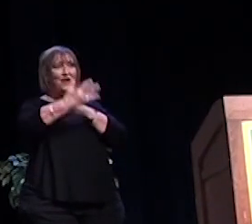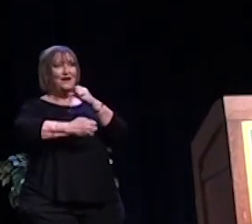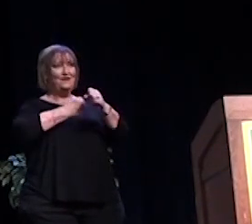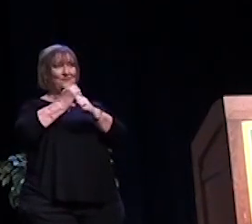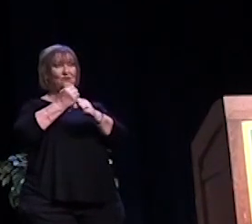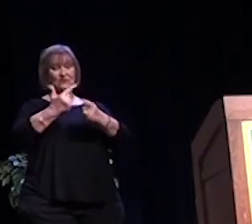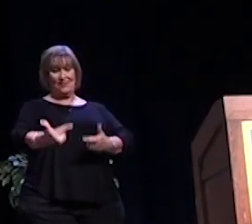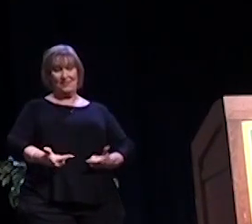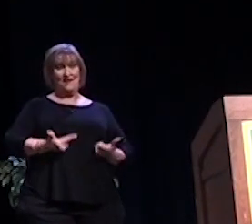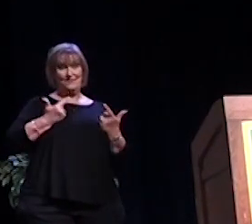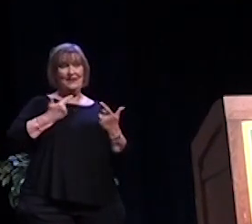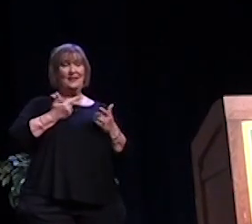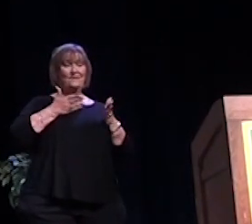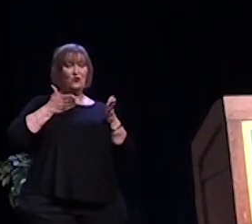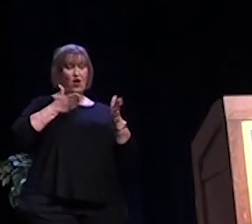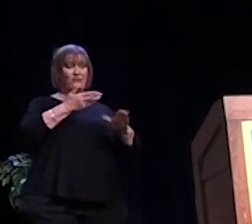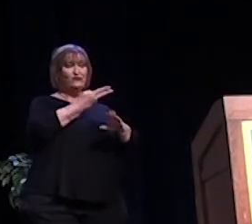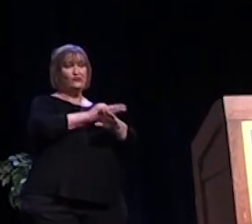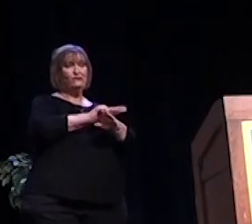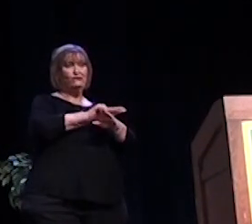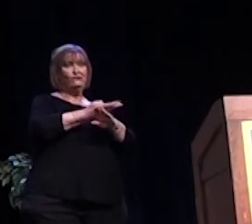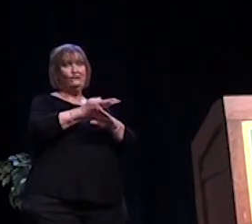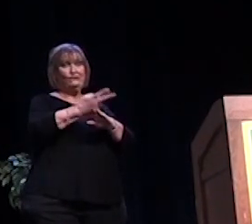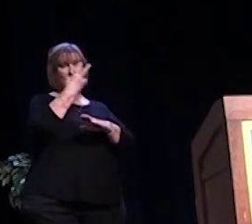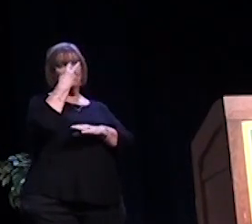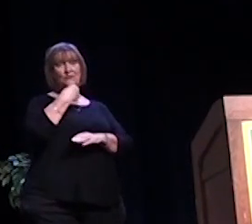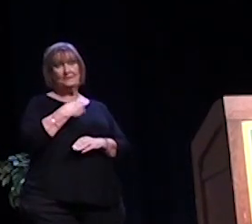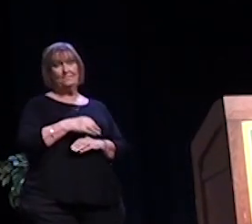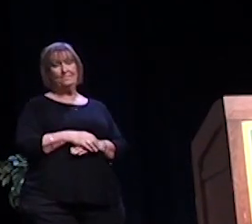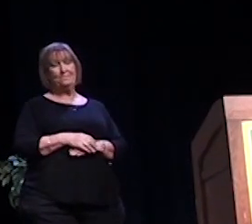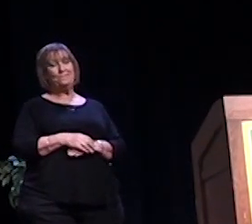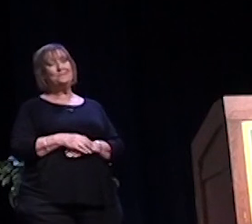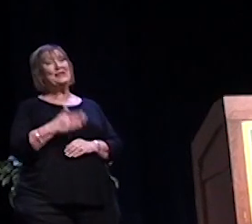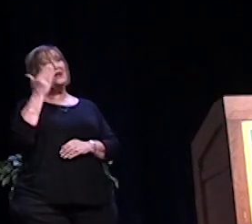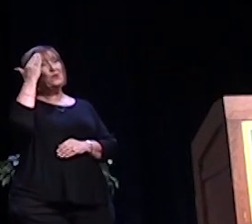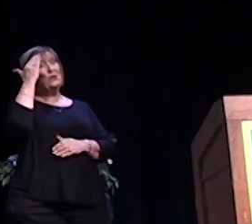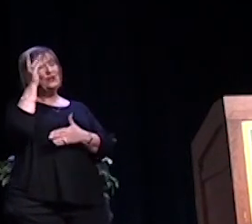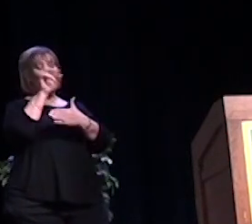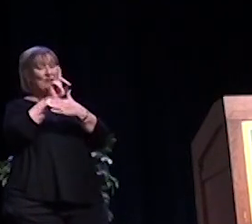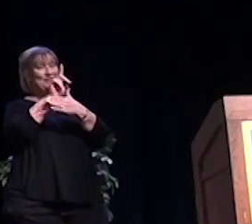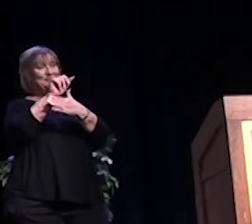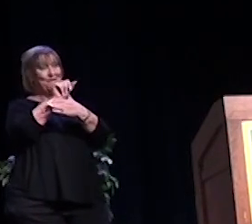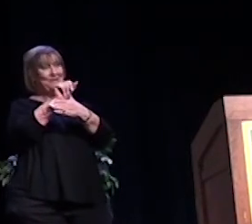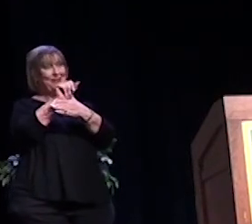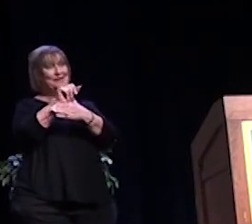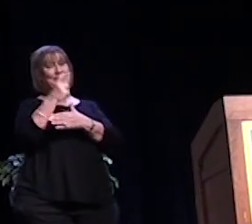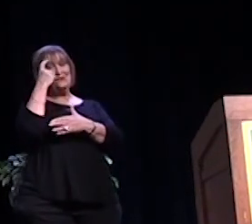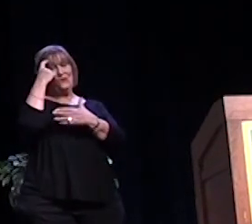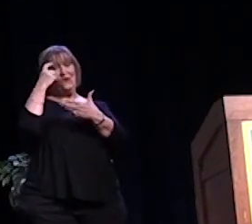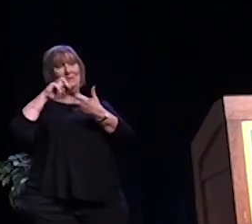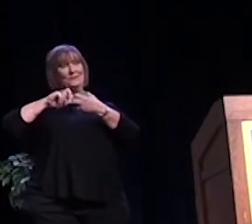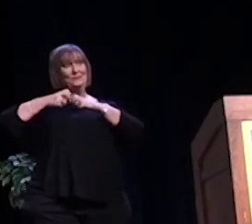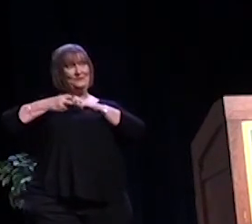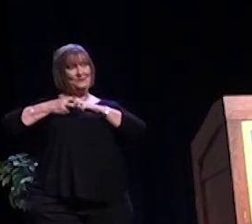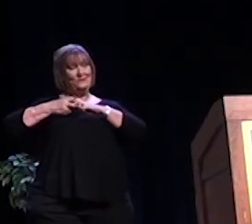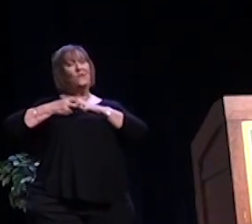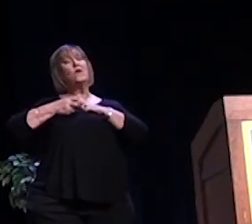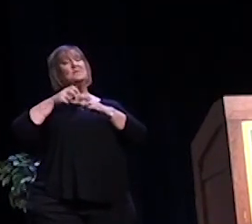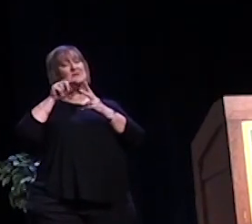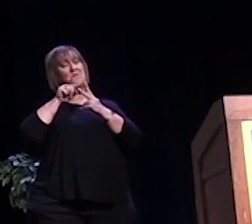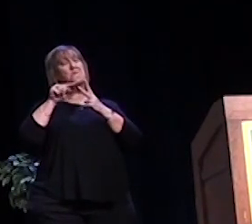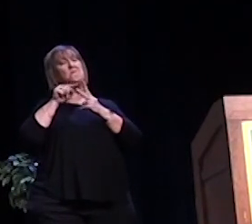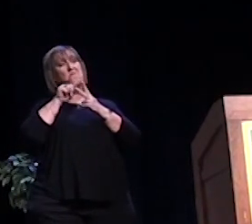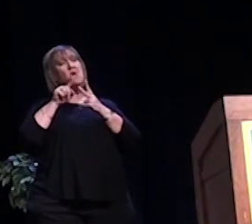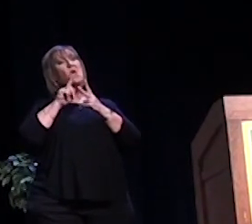on the street. We know that disabling conditions are both a cause and an effect of the incidence